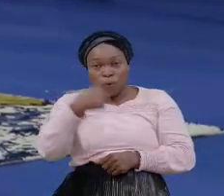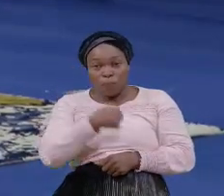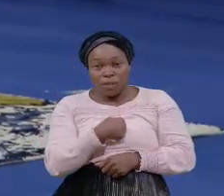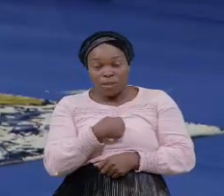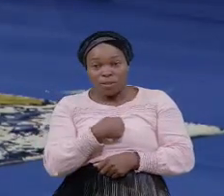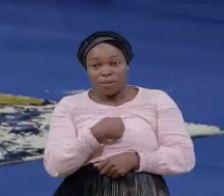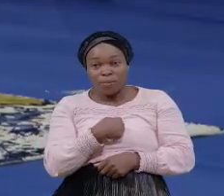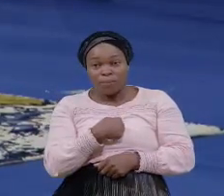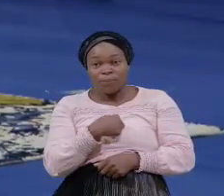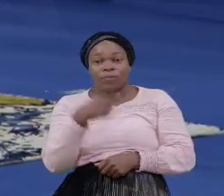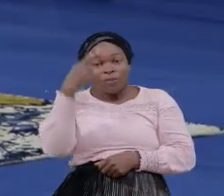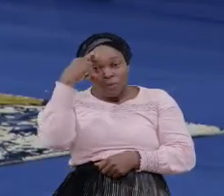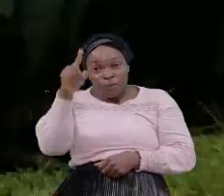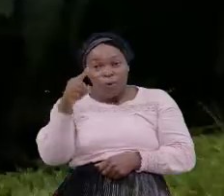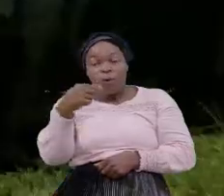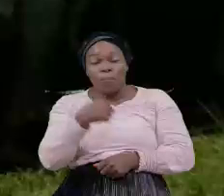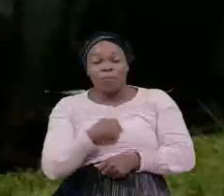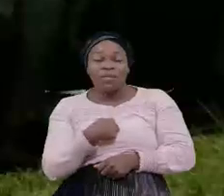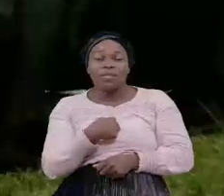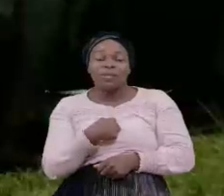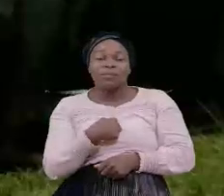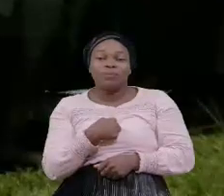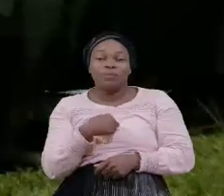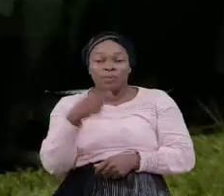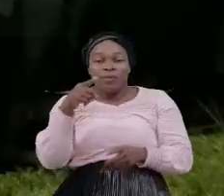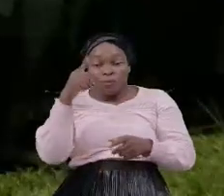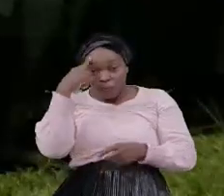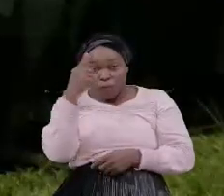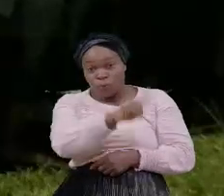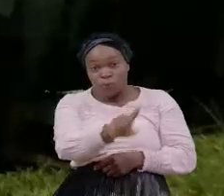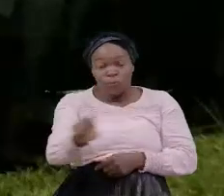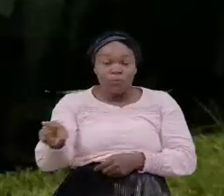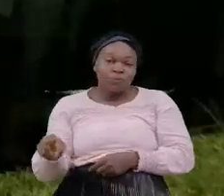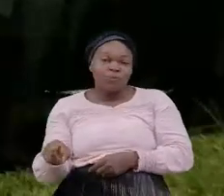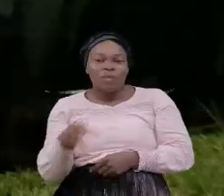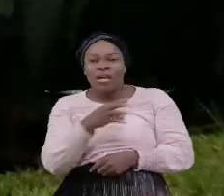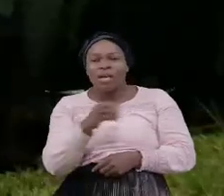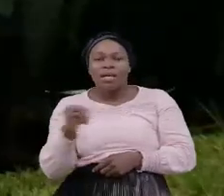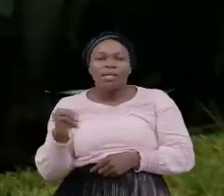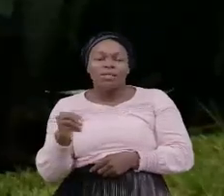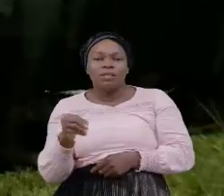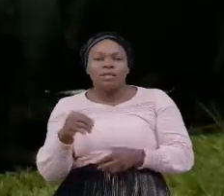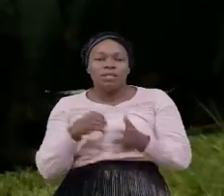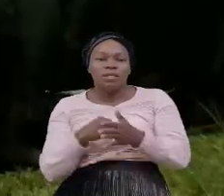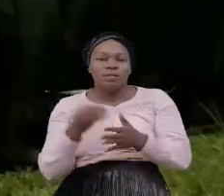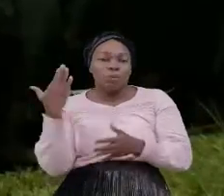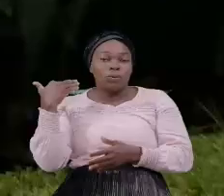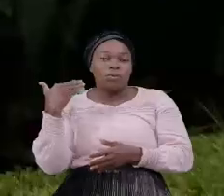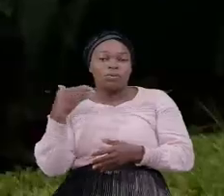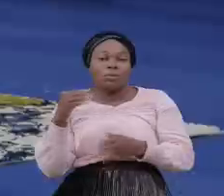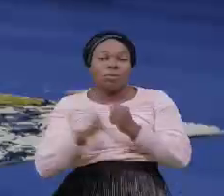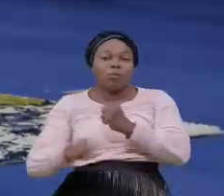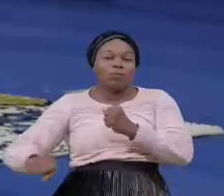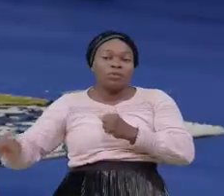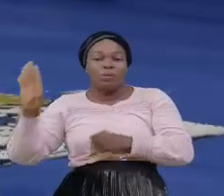I said this is for me. It was spoken first by the Lord.